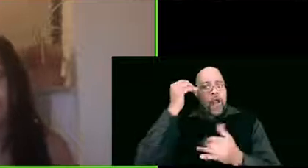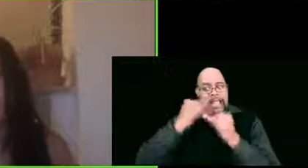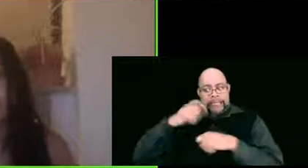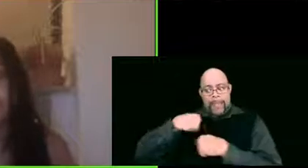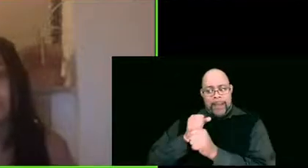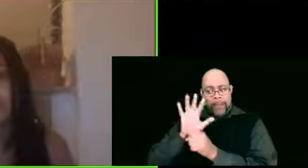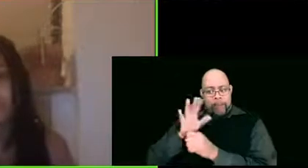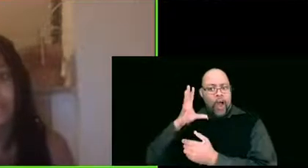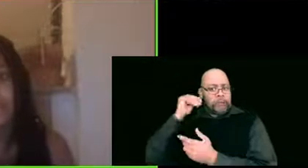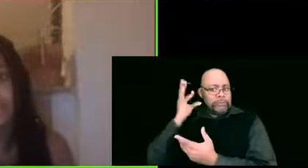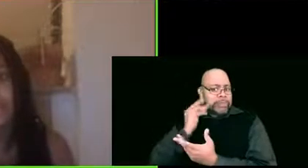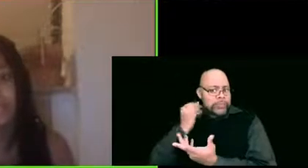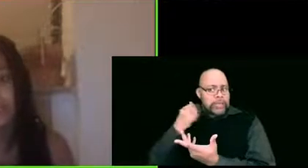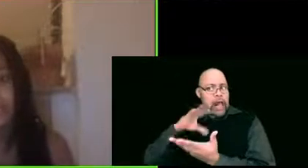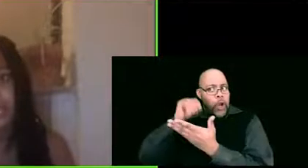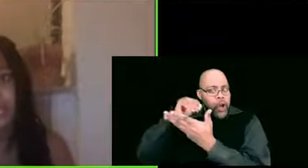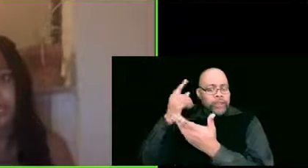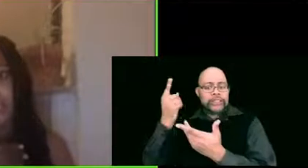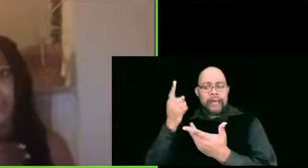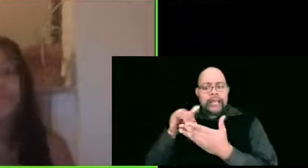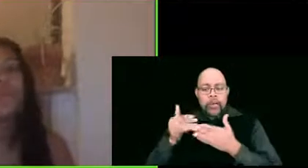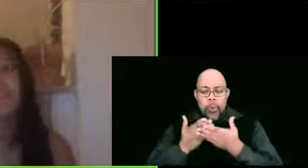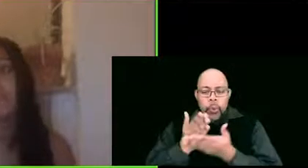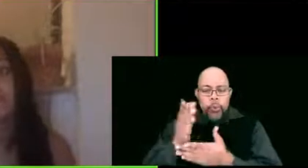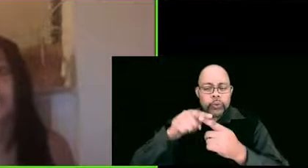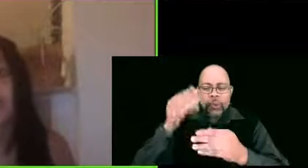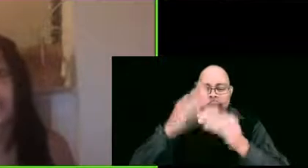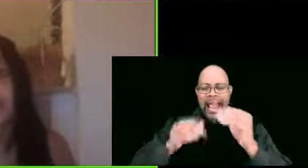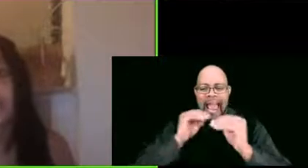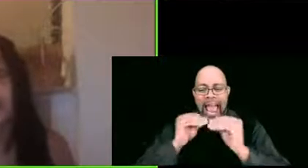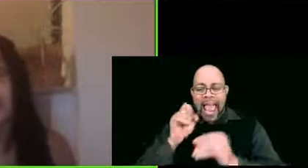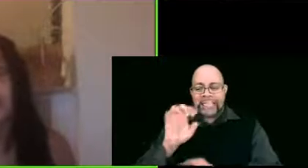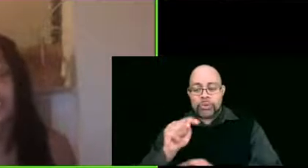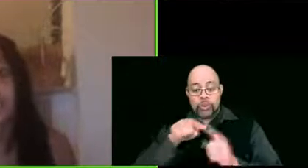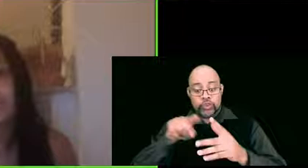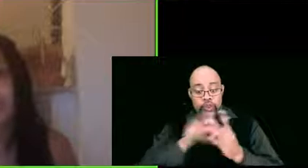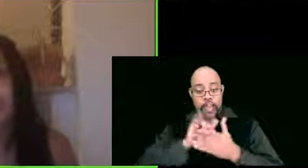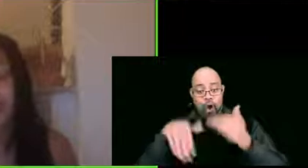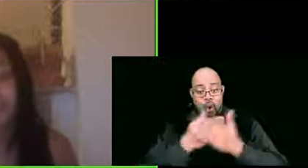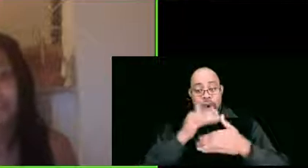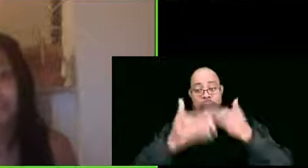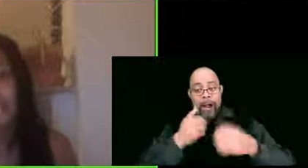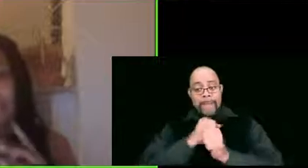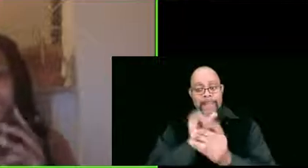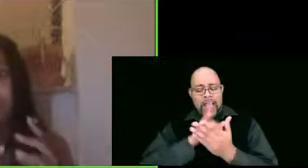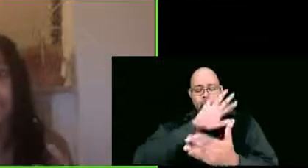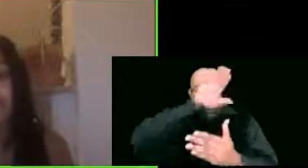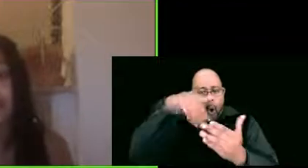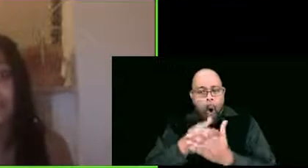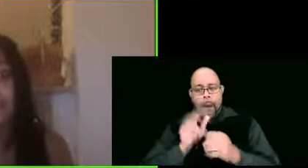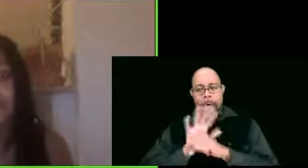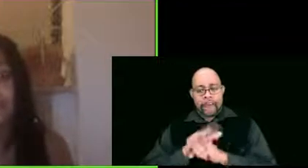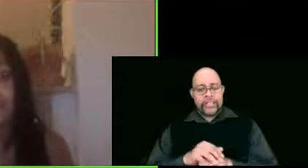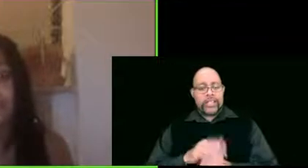I've learned from the last one I've made. And especially taking something all the way through to the edit, once you've started that whole process of making